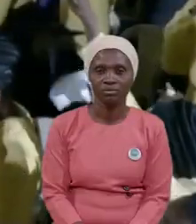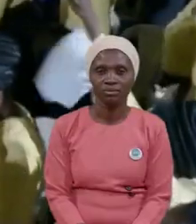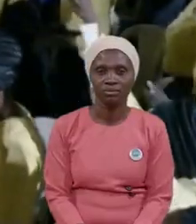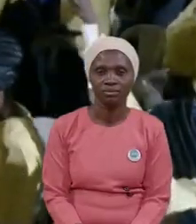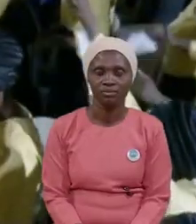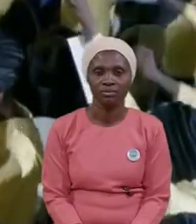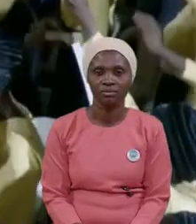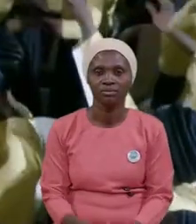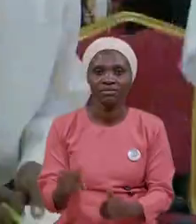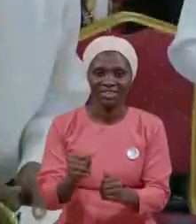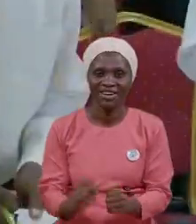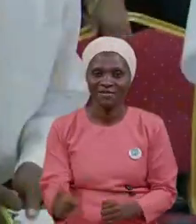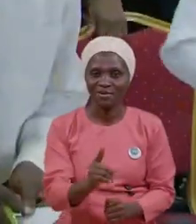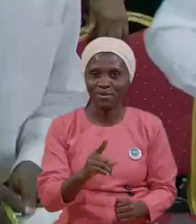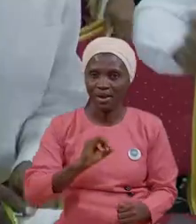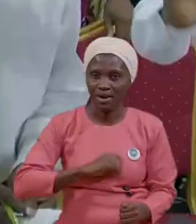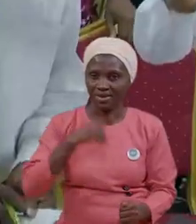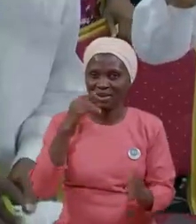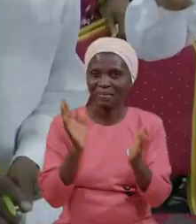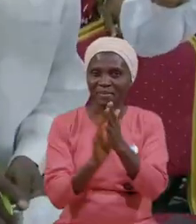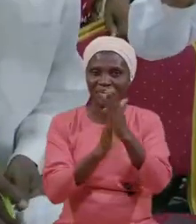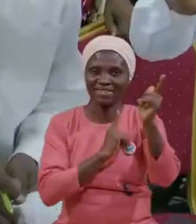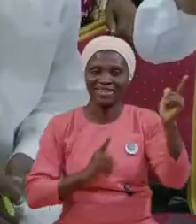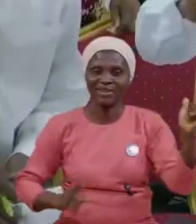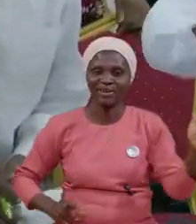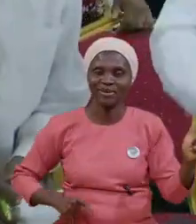Everybody, I said, praise the Lord.